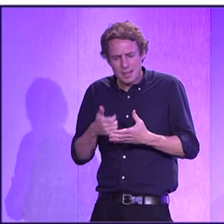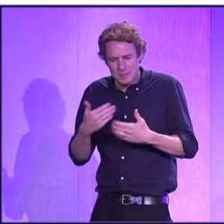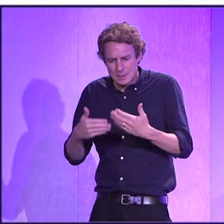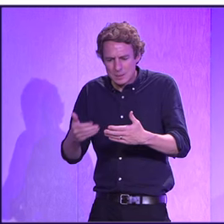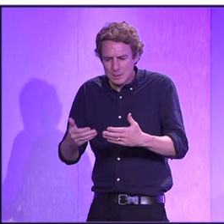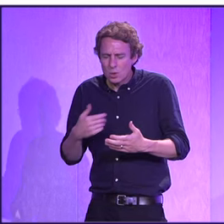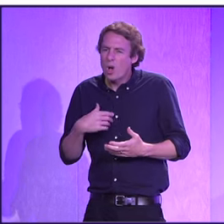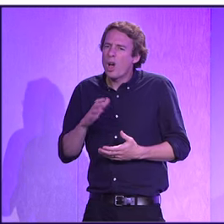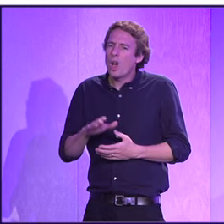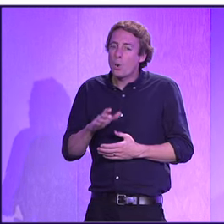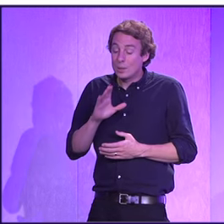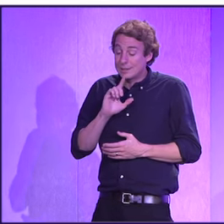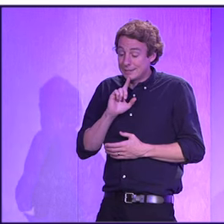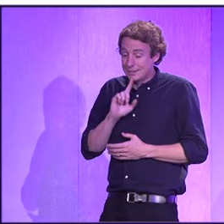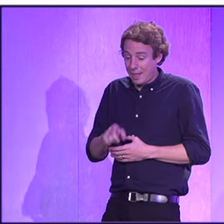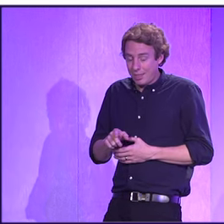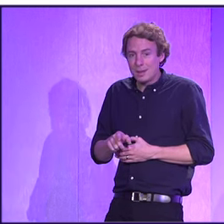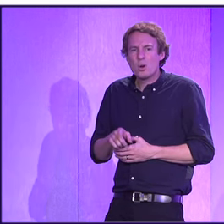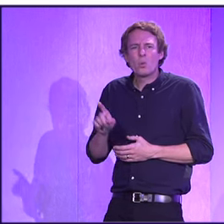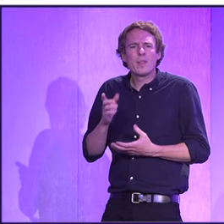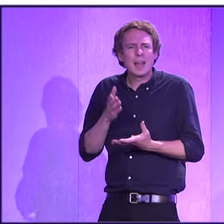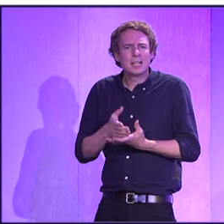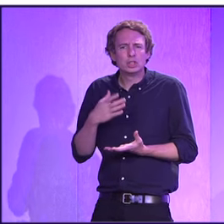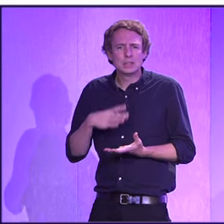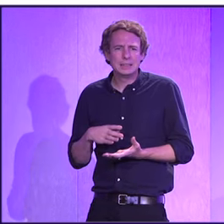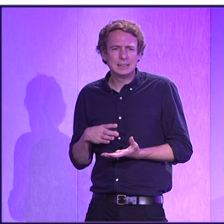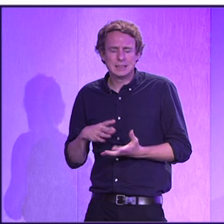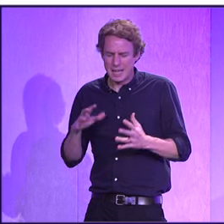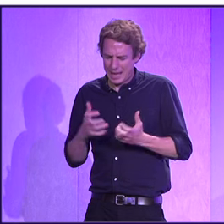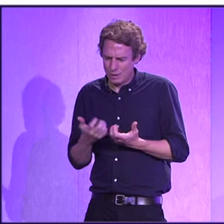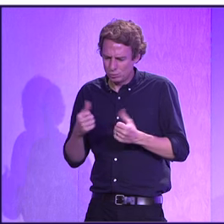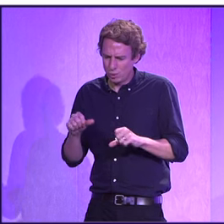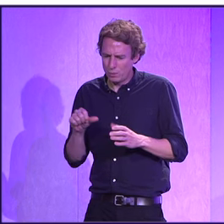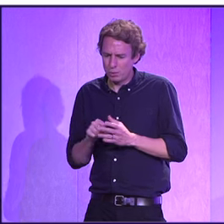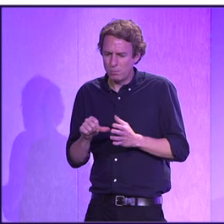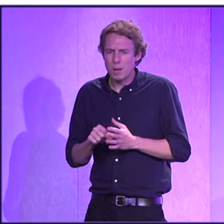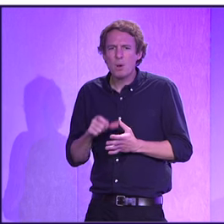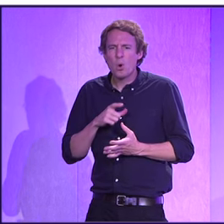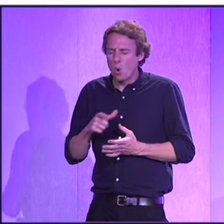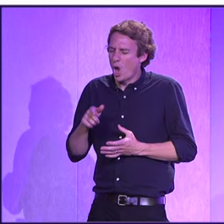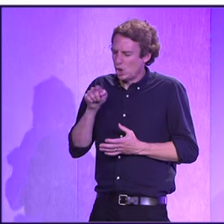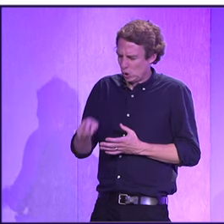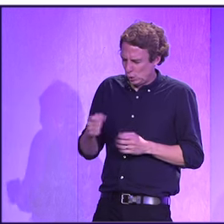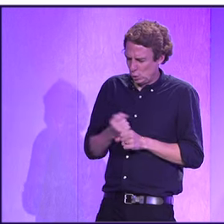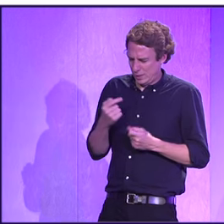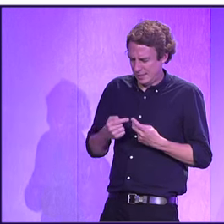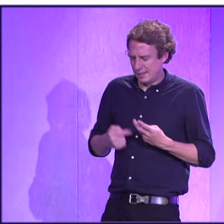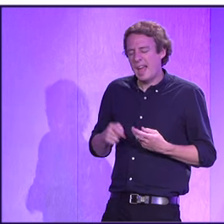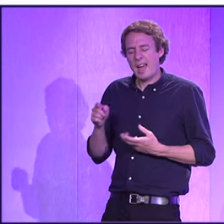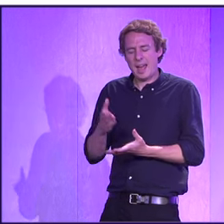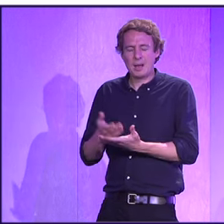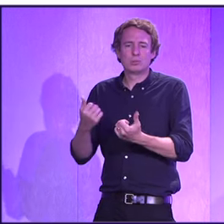excel? Why not tell them what they actually need to be building and how they solve their problems? Because that's way more